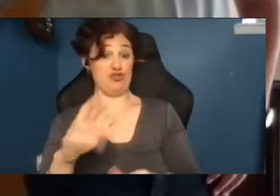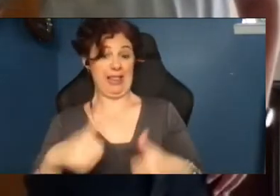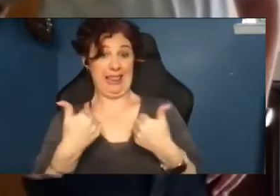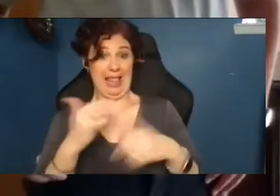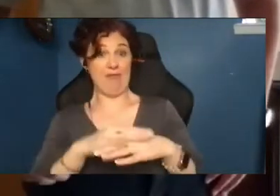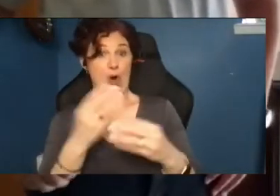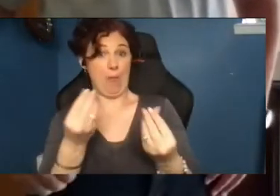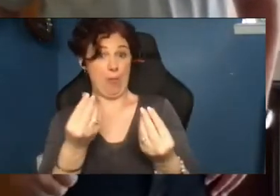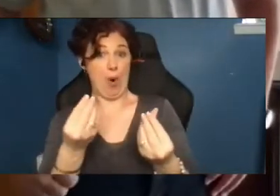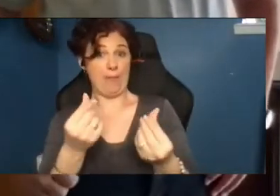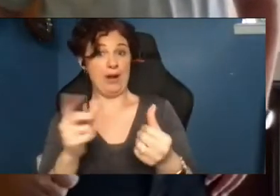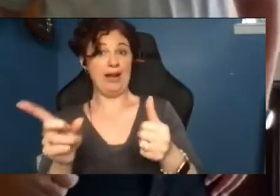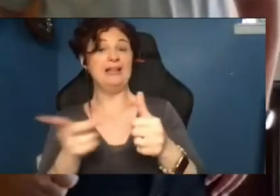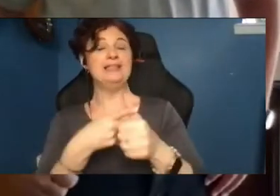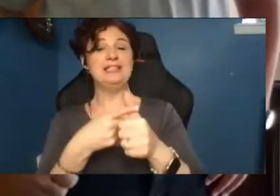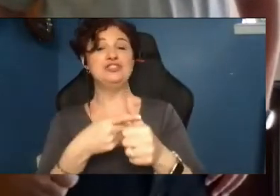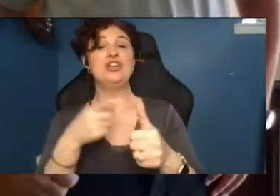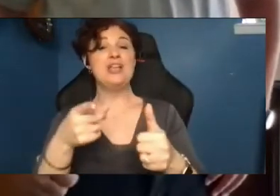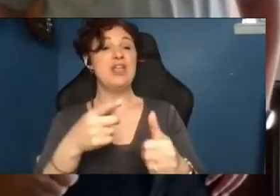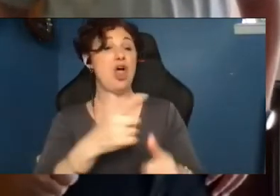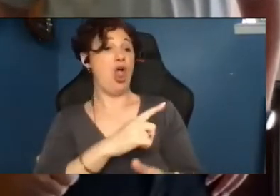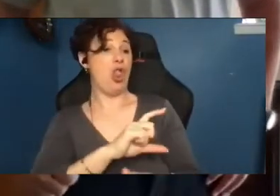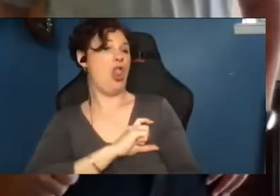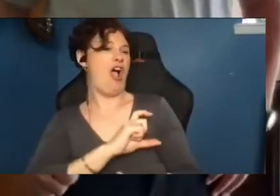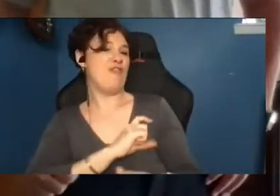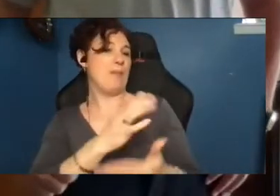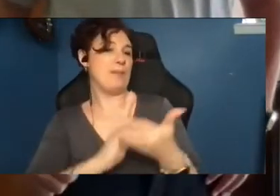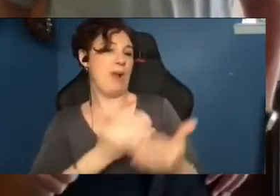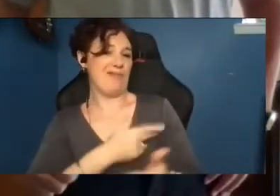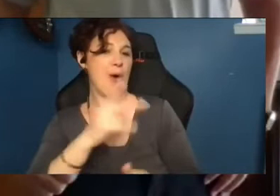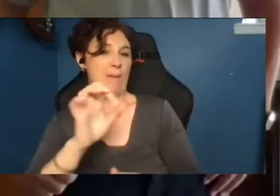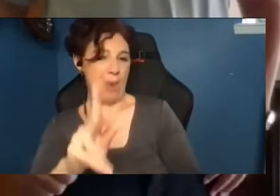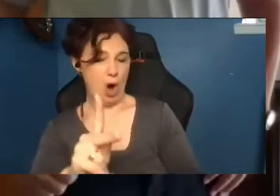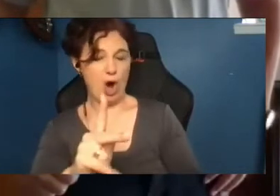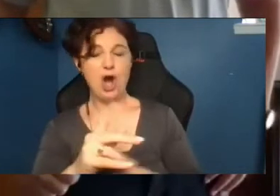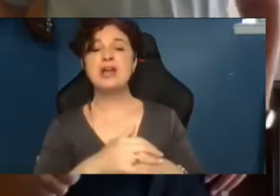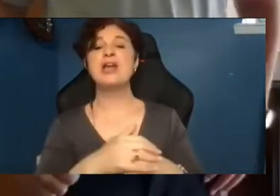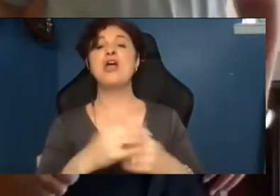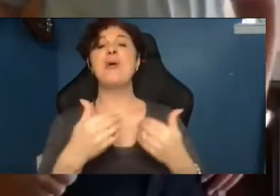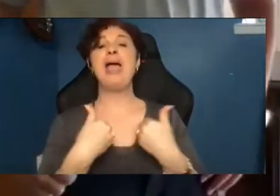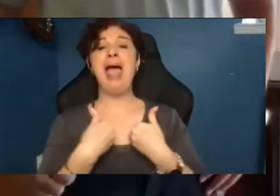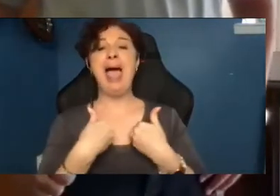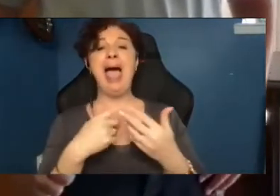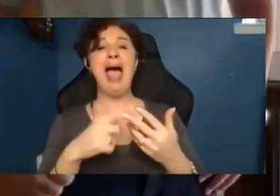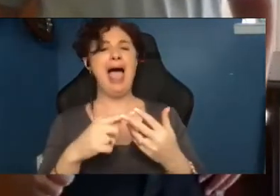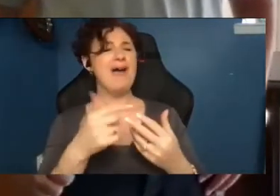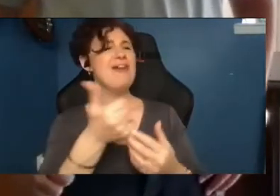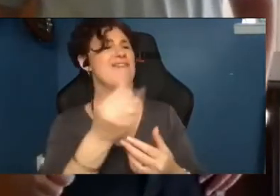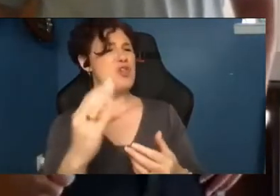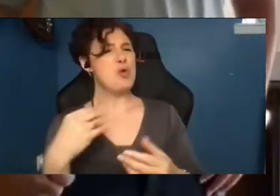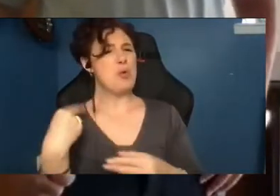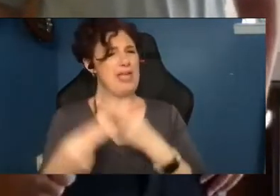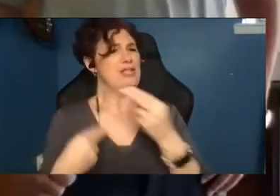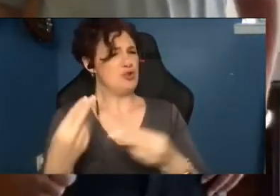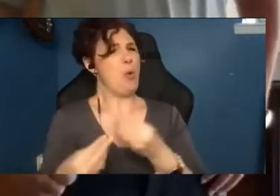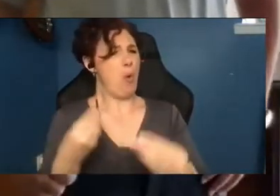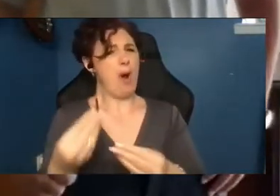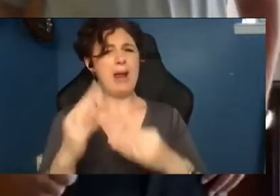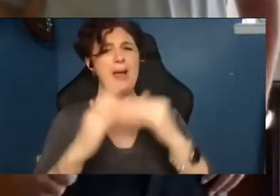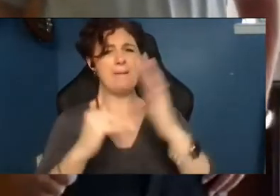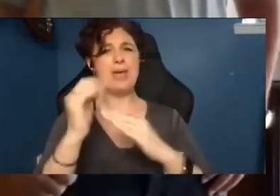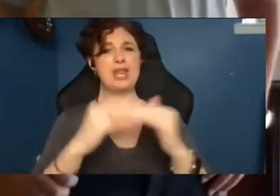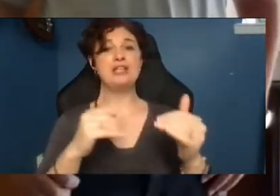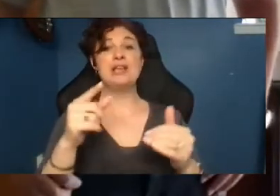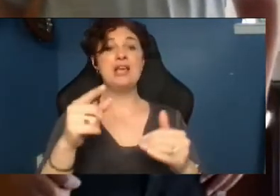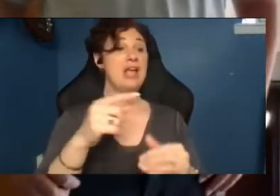property that are essentially the law enforcement part of our park. We have, quite a few historic buildings, dating